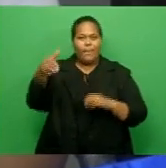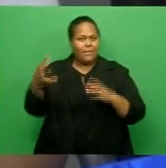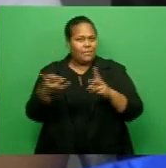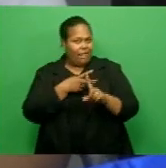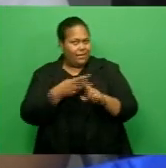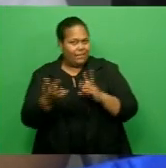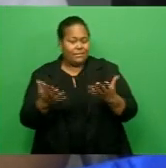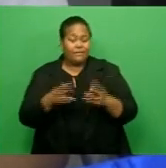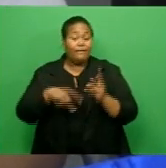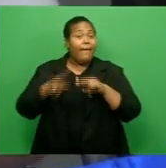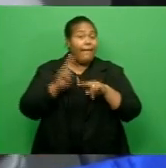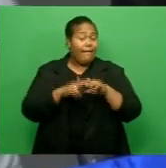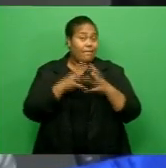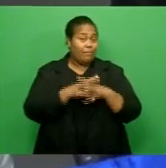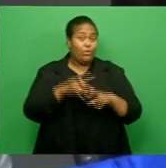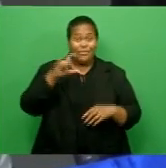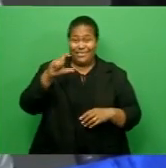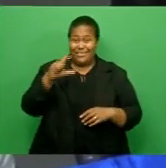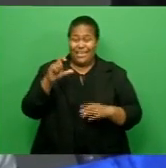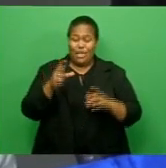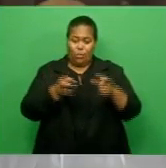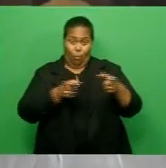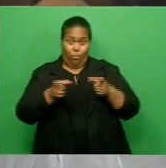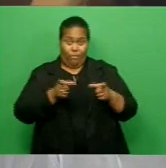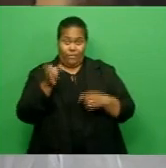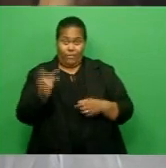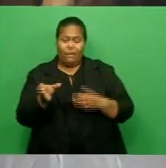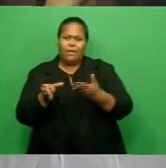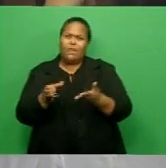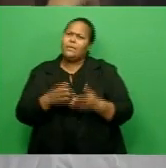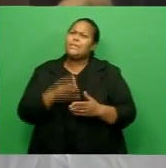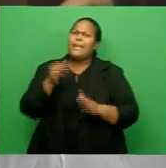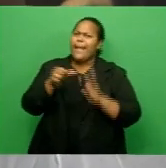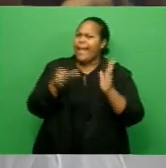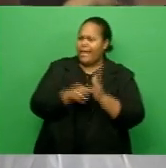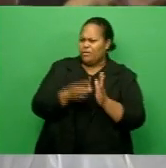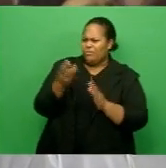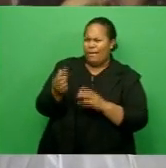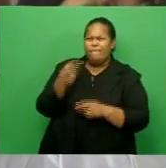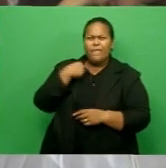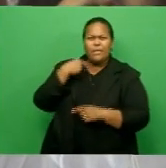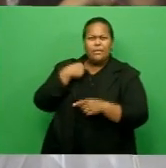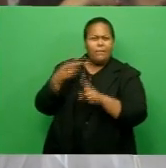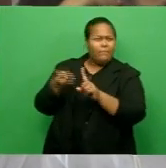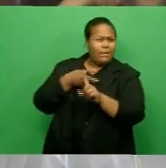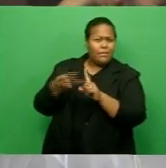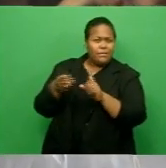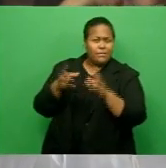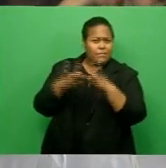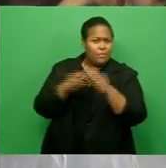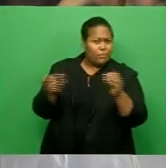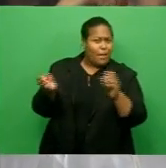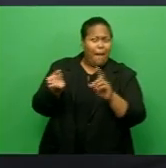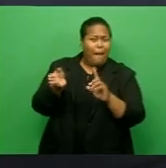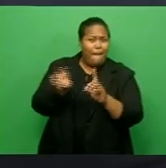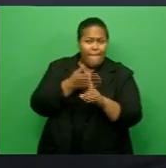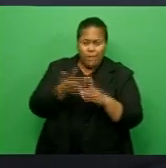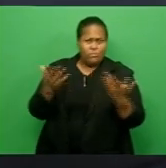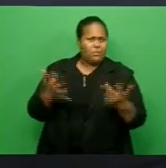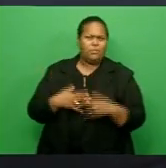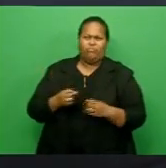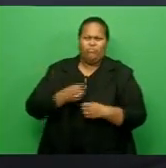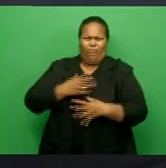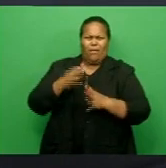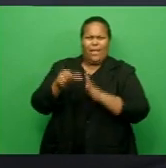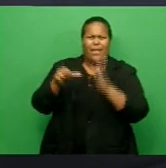Women's Crisis Centre coordinator Shamima Ali says the age of some of the victims of violence and sexual abuse is shocking.